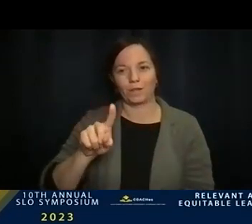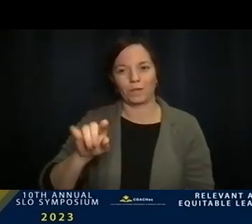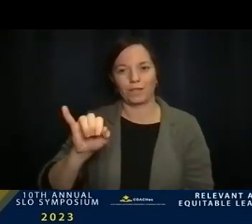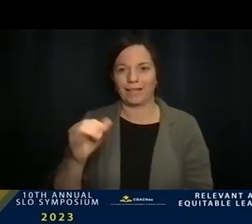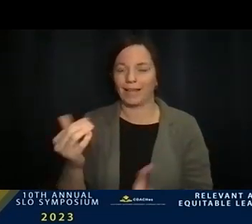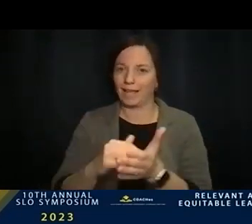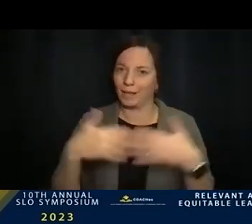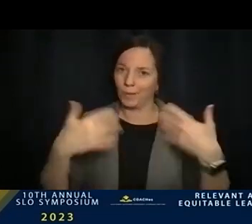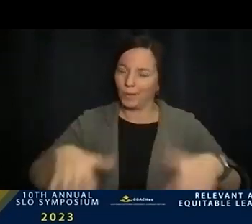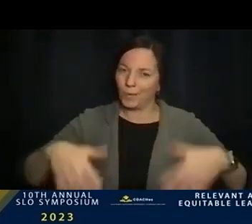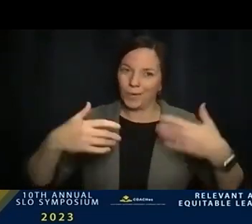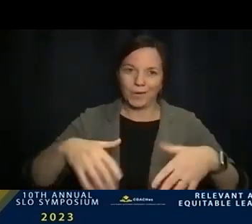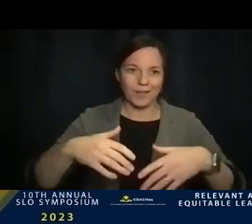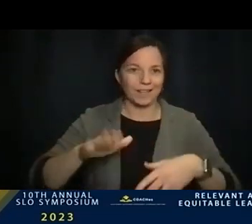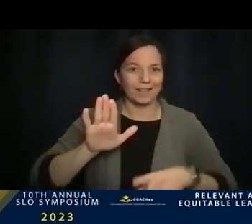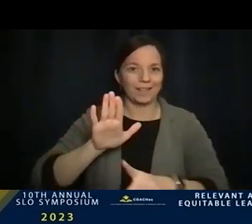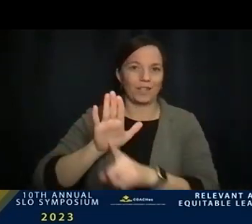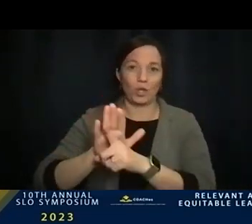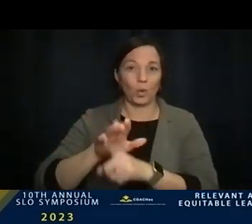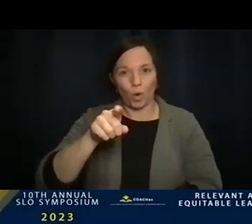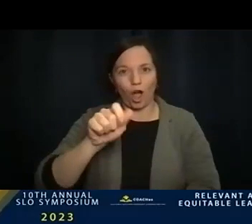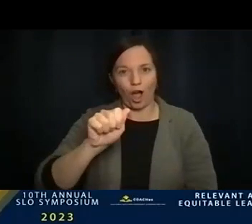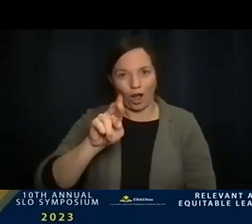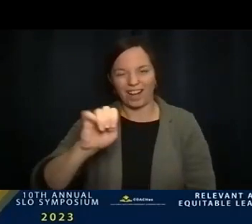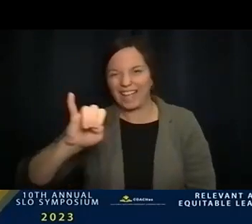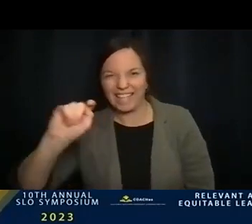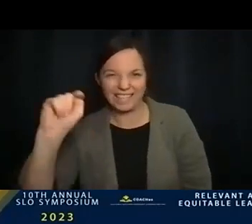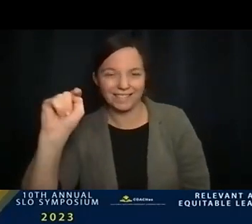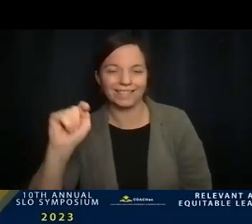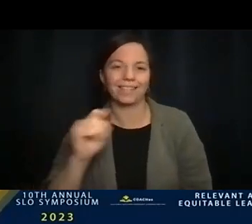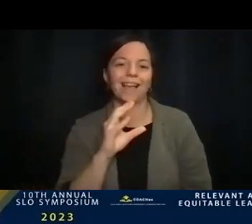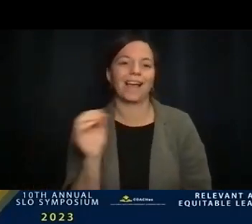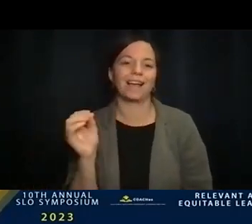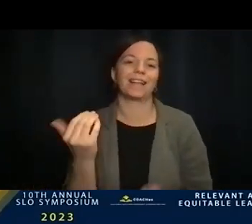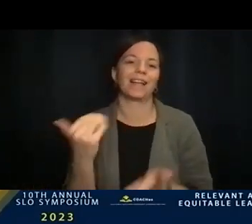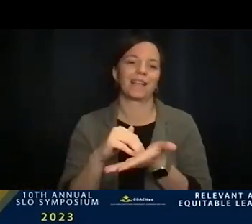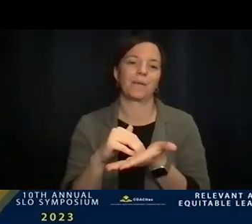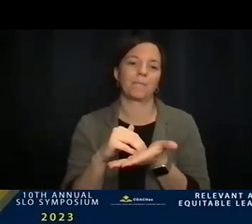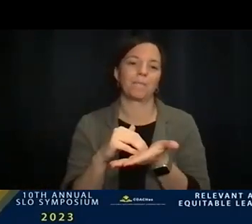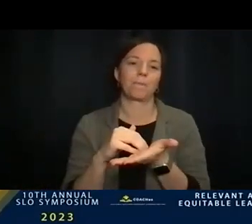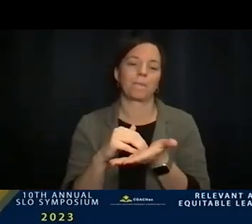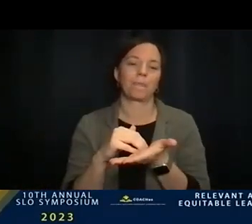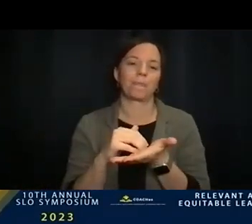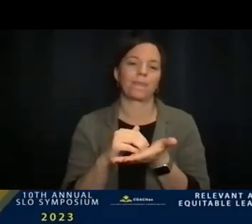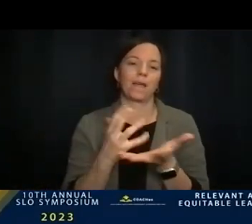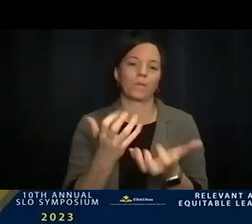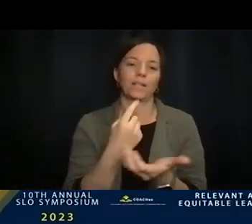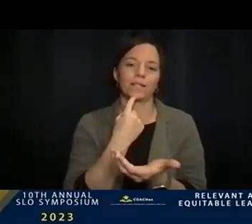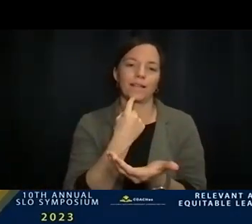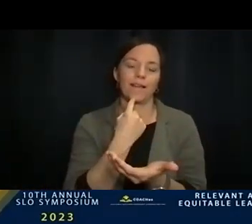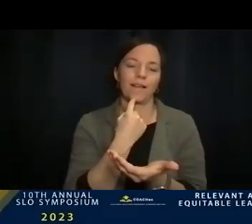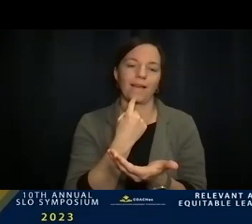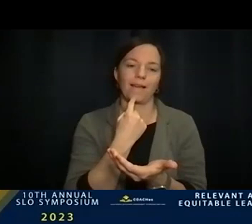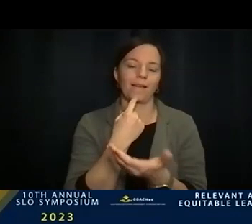but you're it. Okay. So, and once again, I extend a